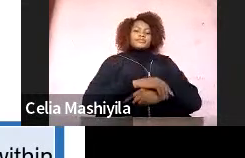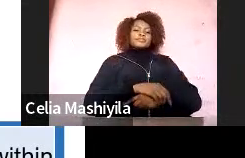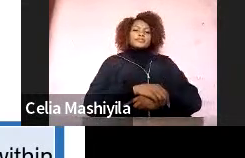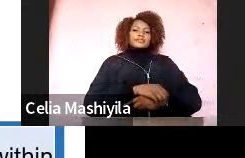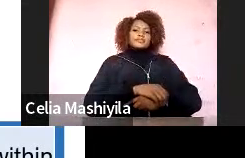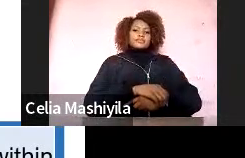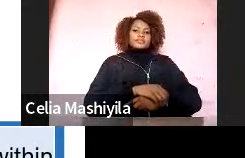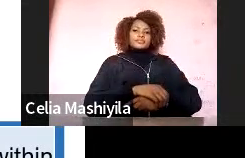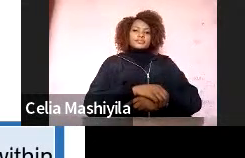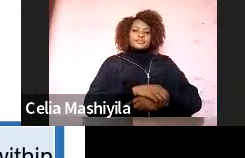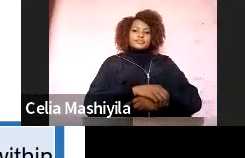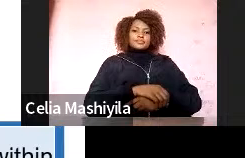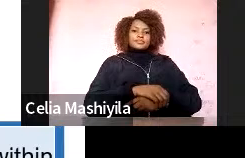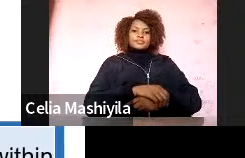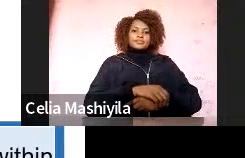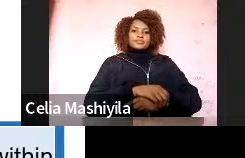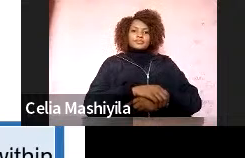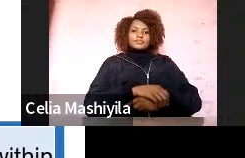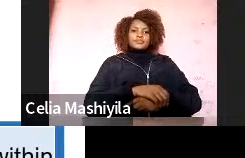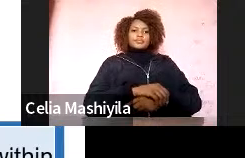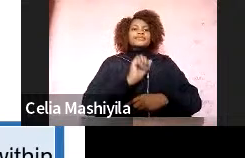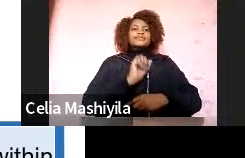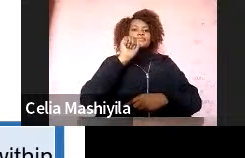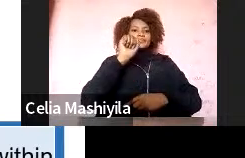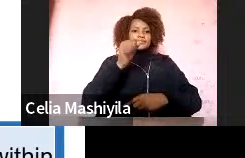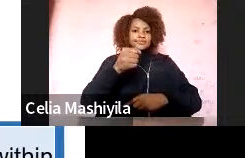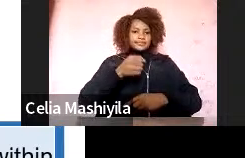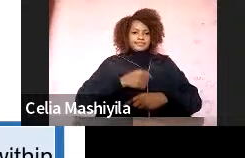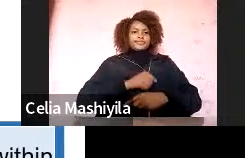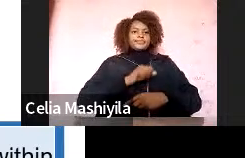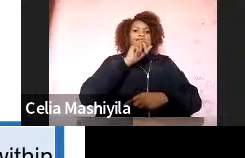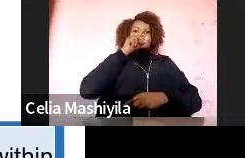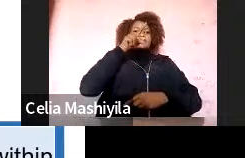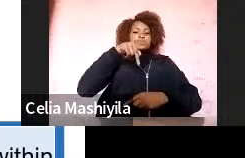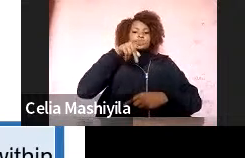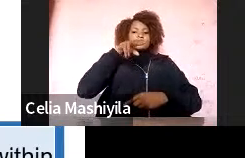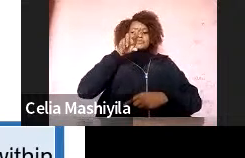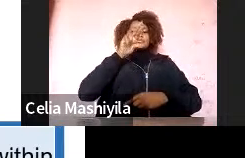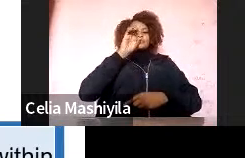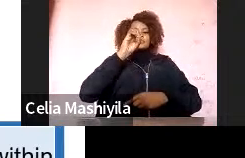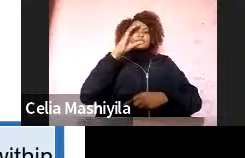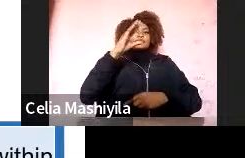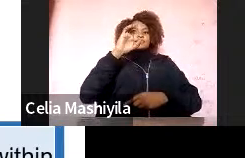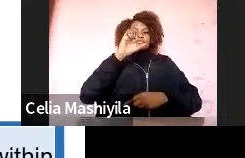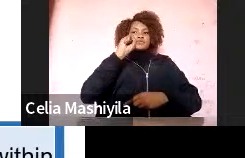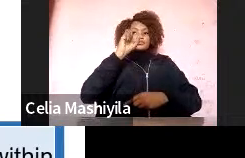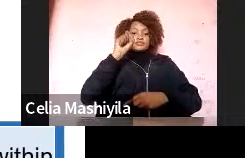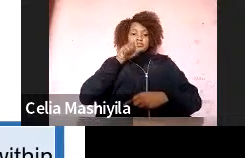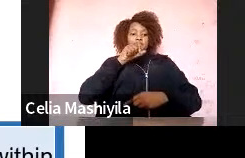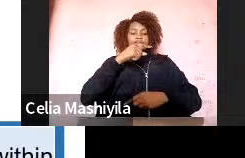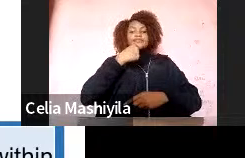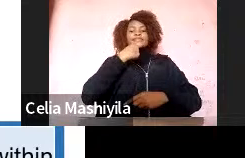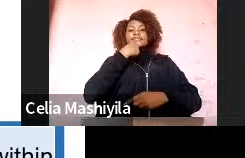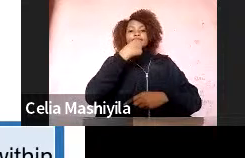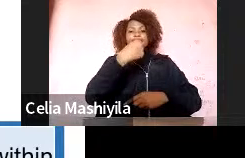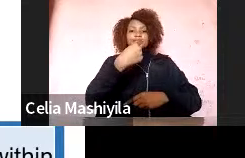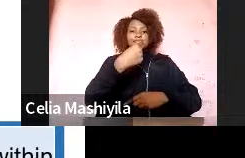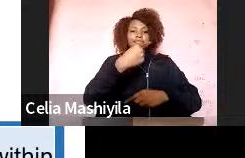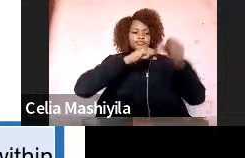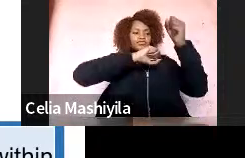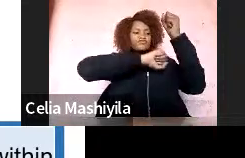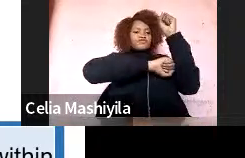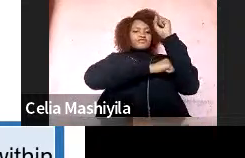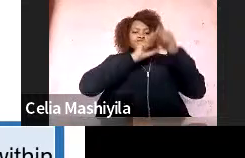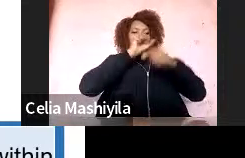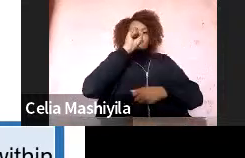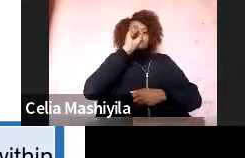Yes, this full process doesn't only say you should submit to SARS within 30 days. It